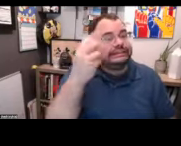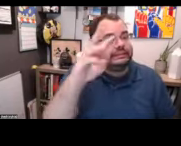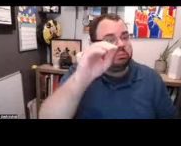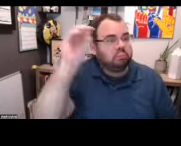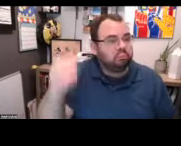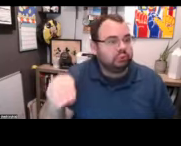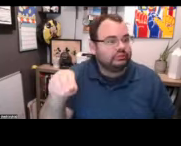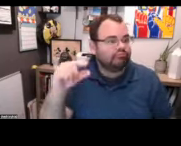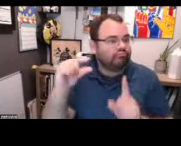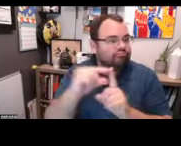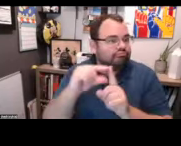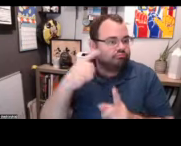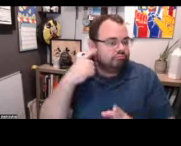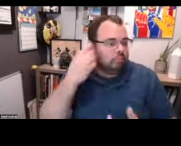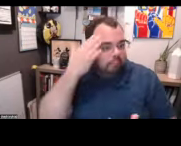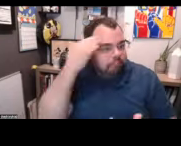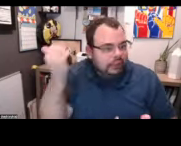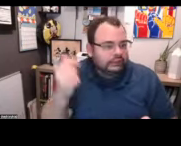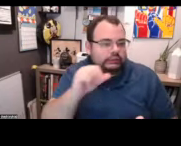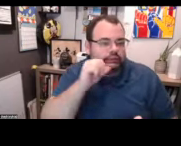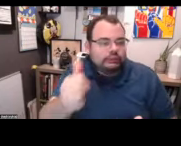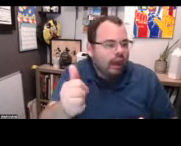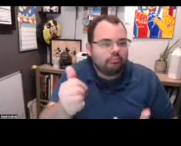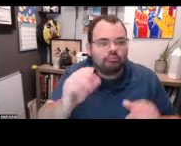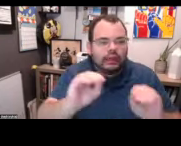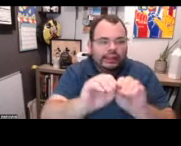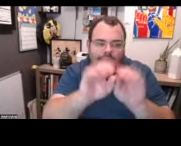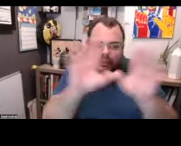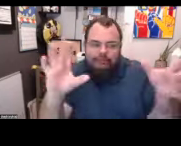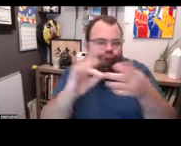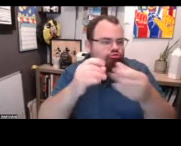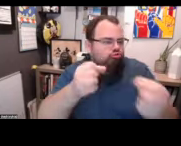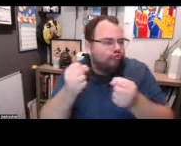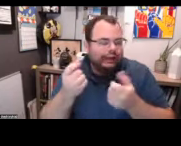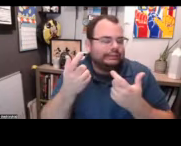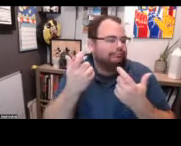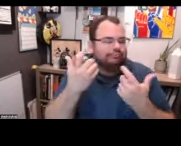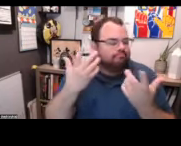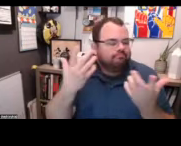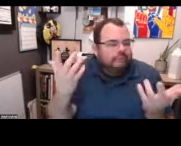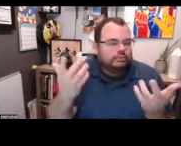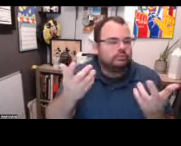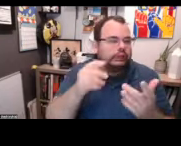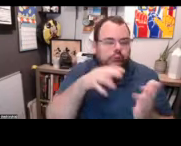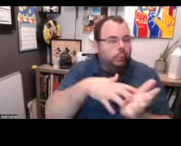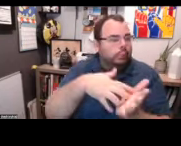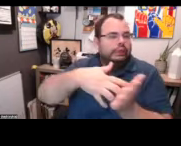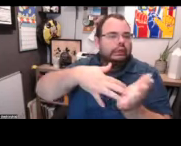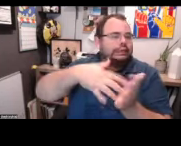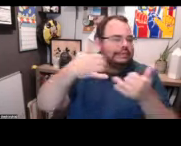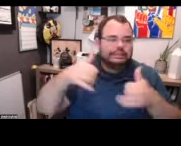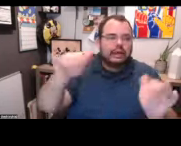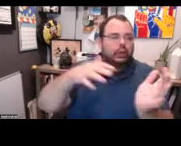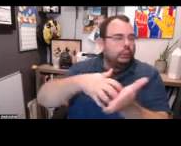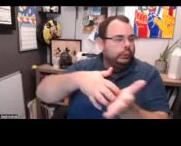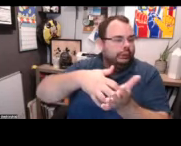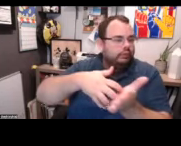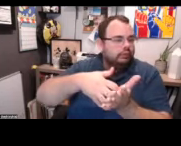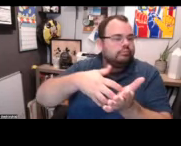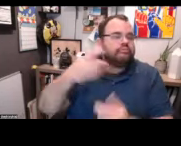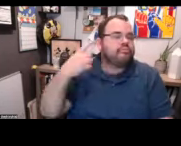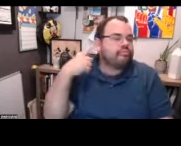could understand still about 16% of the words and everything, but not clearly. And